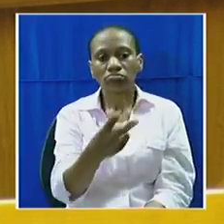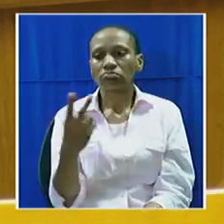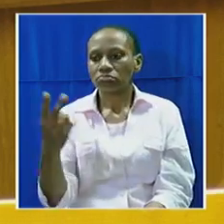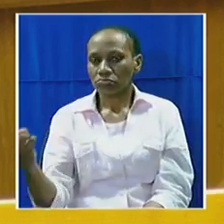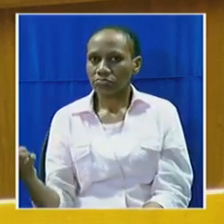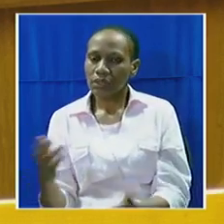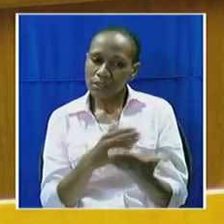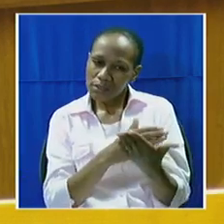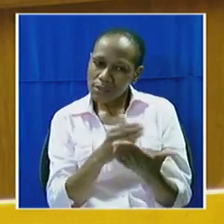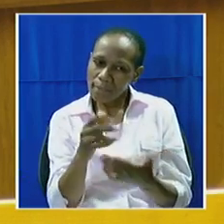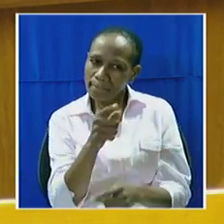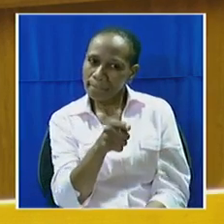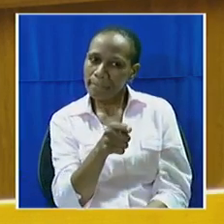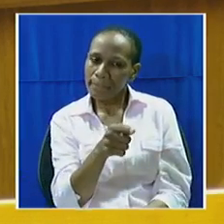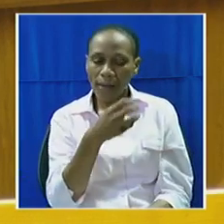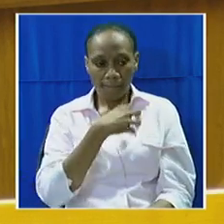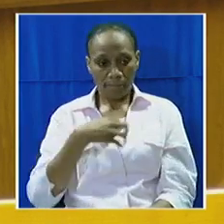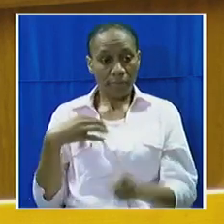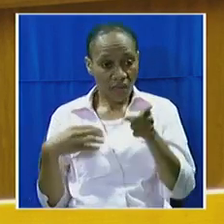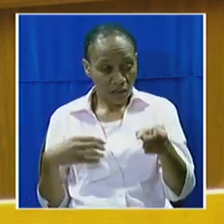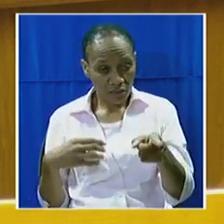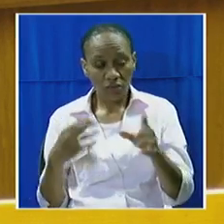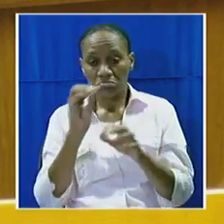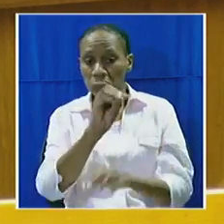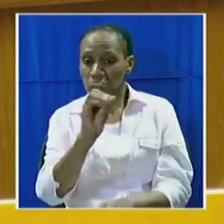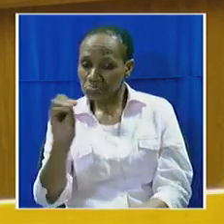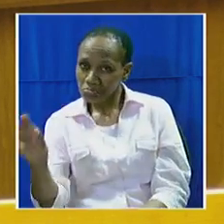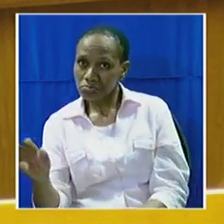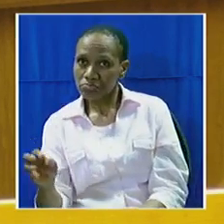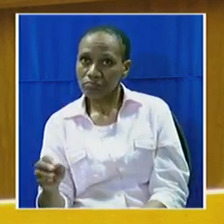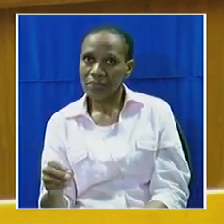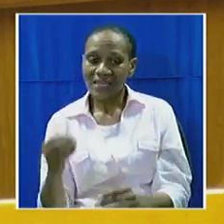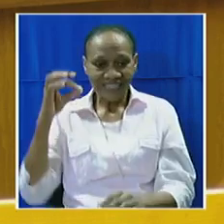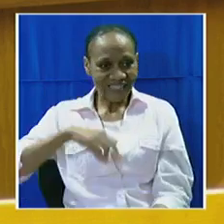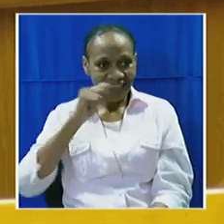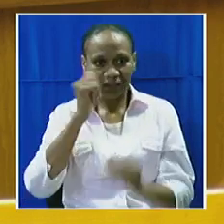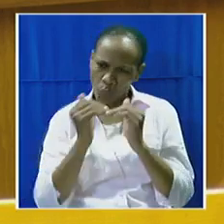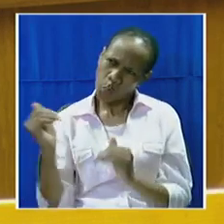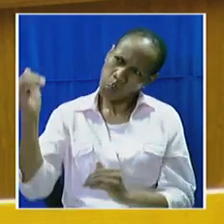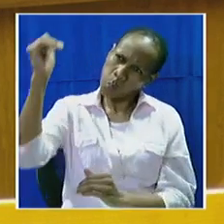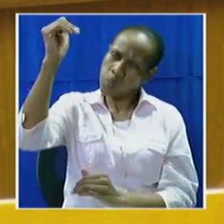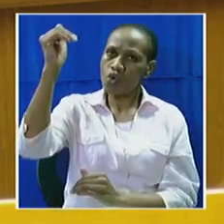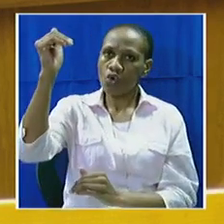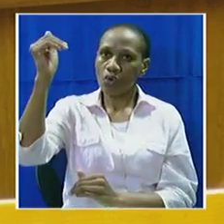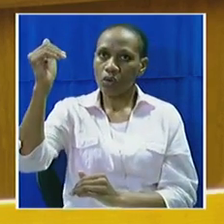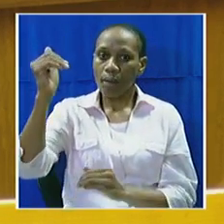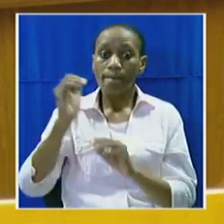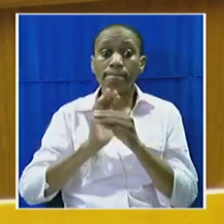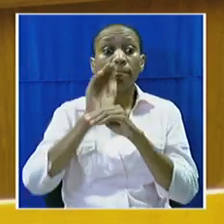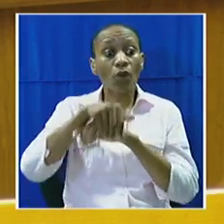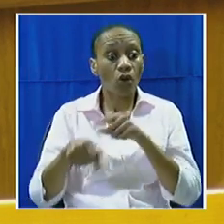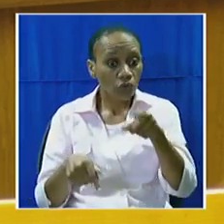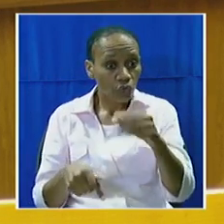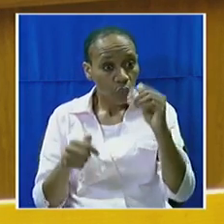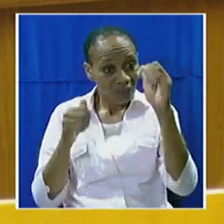that some of the mayors, etc., get higher wages than even you who are here